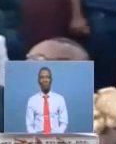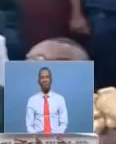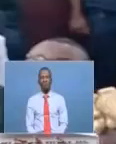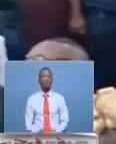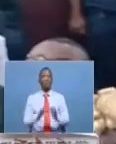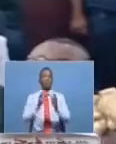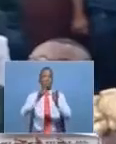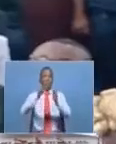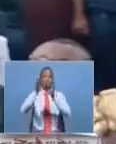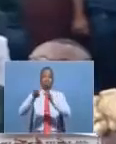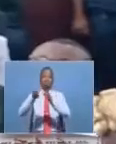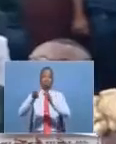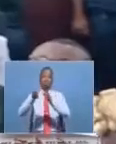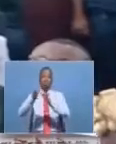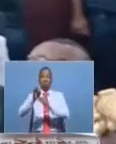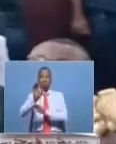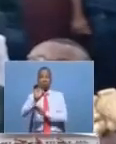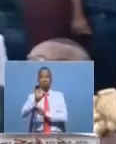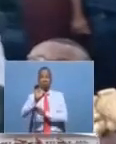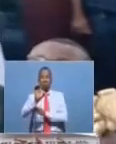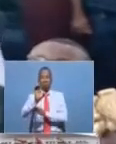indicates